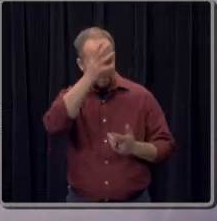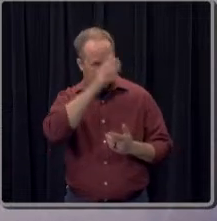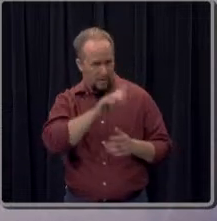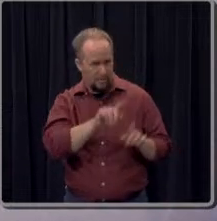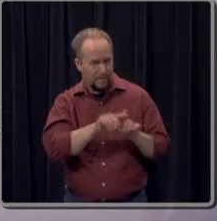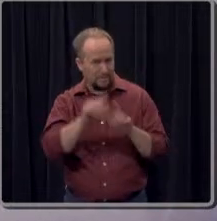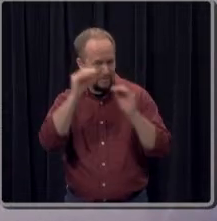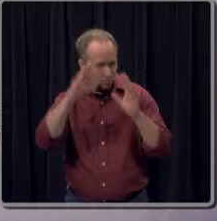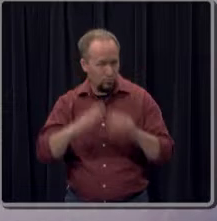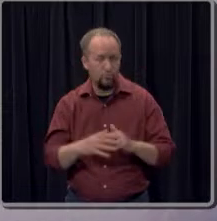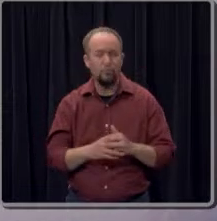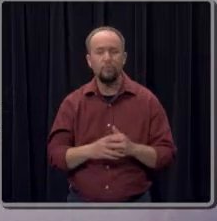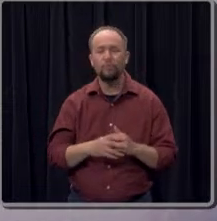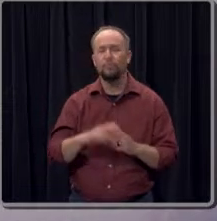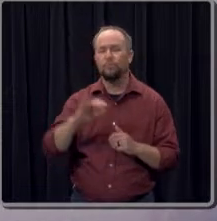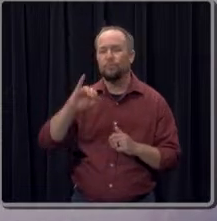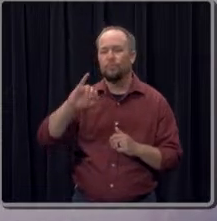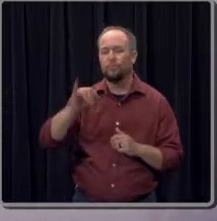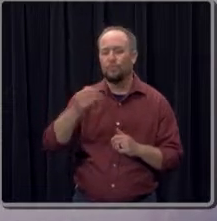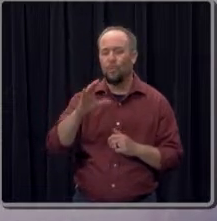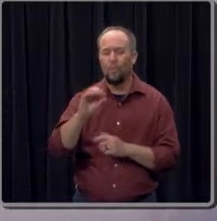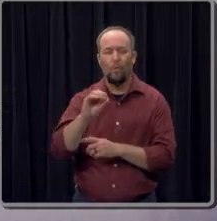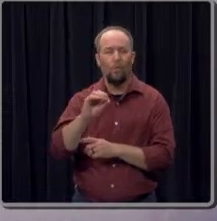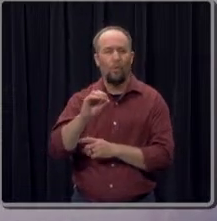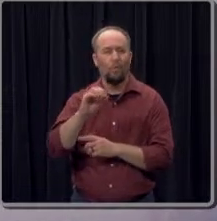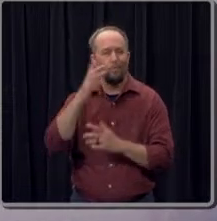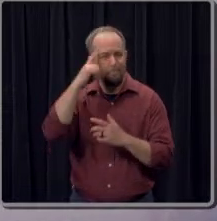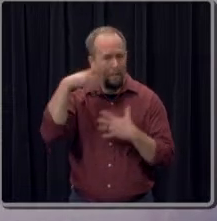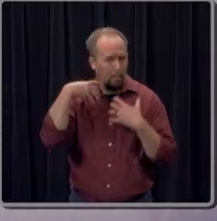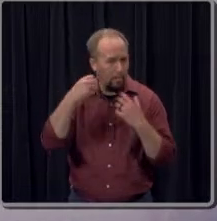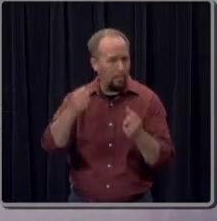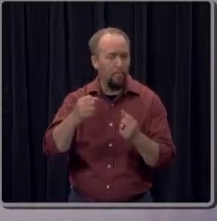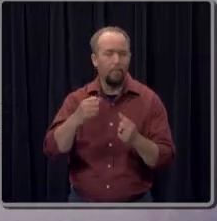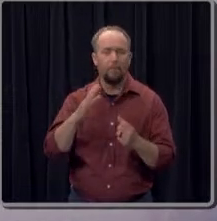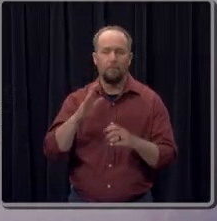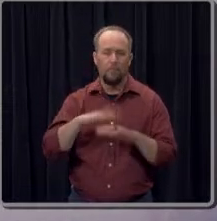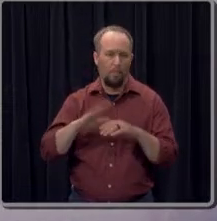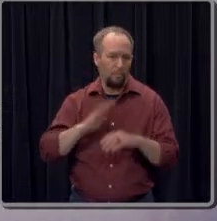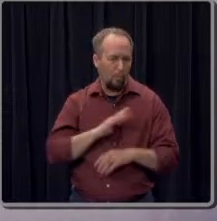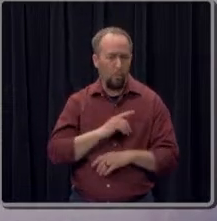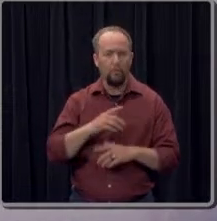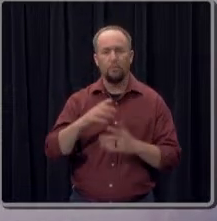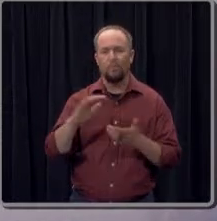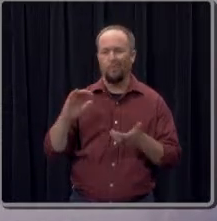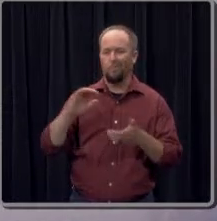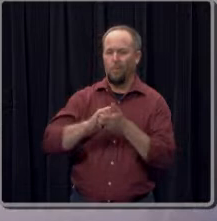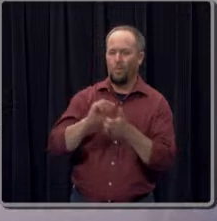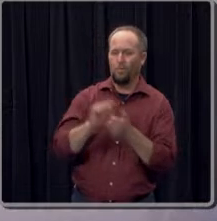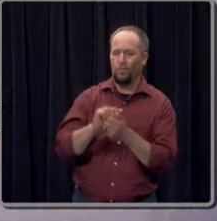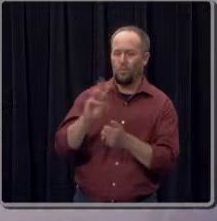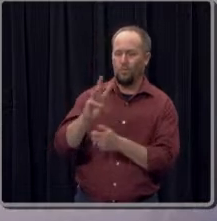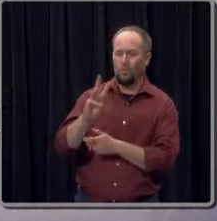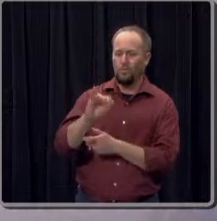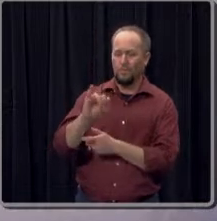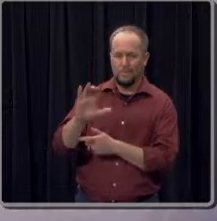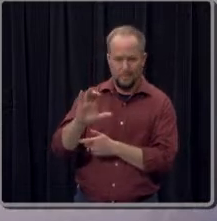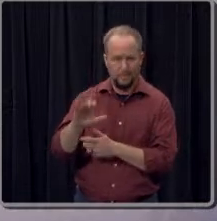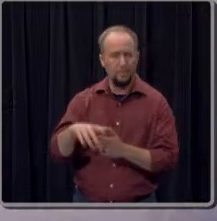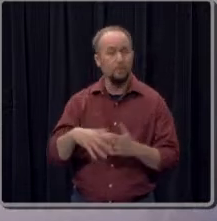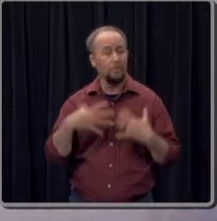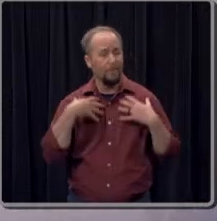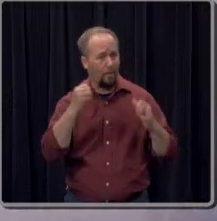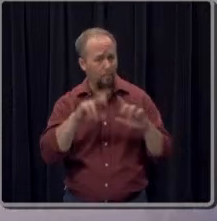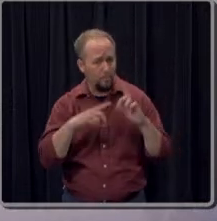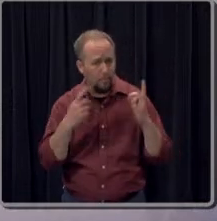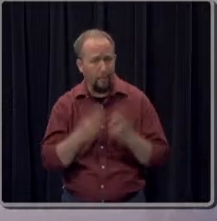our board. We have Johnson County Mental Health on our policy council board. We have a partnership with WIC, the health